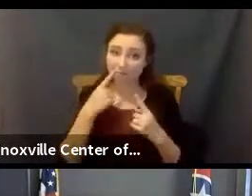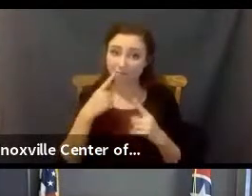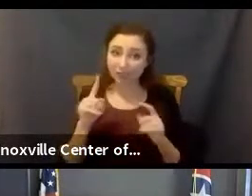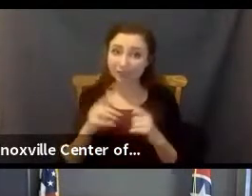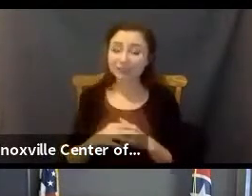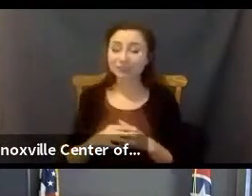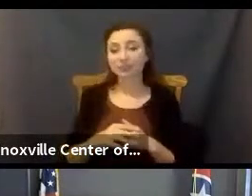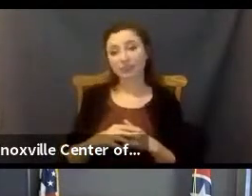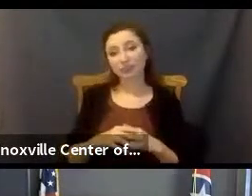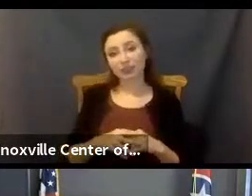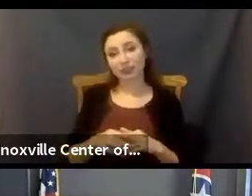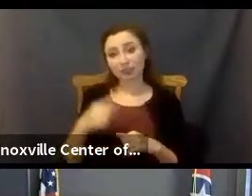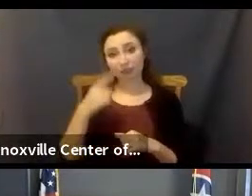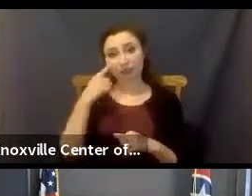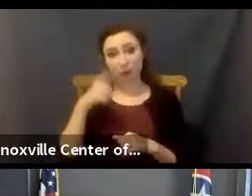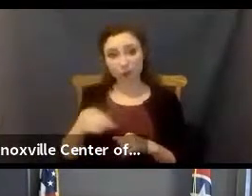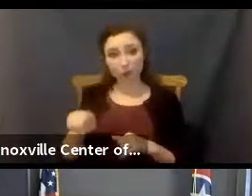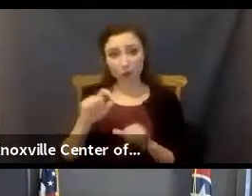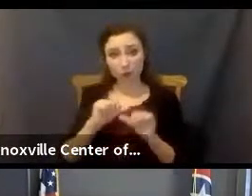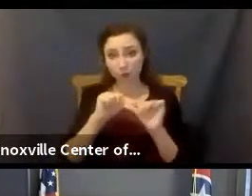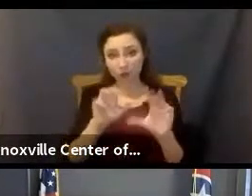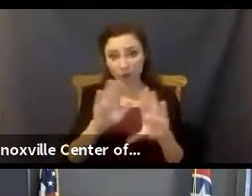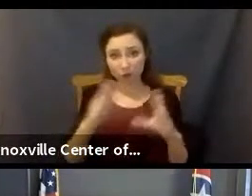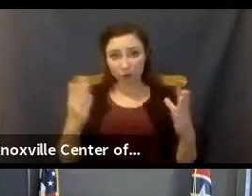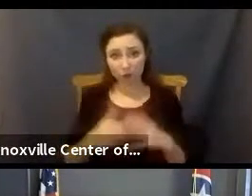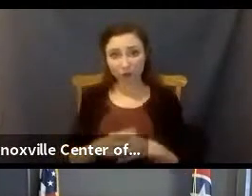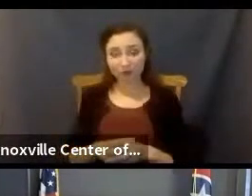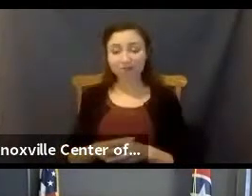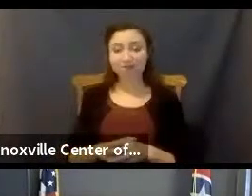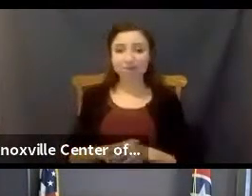ultimately for those that stay open.